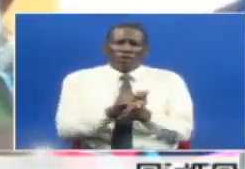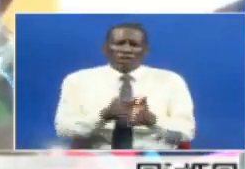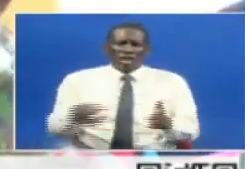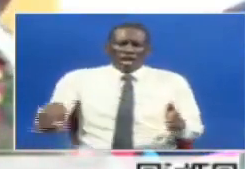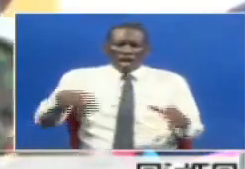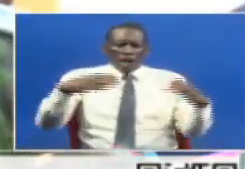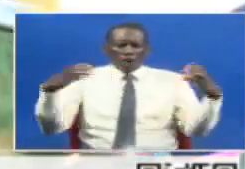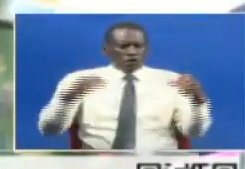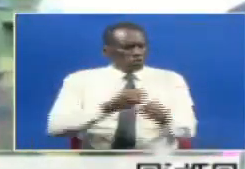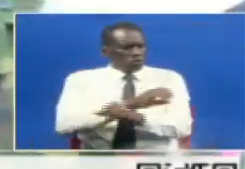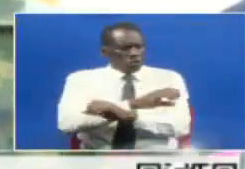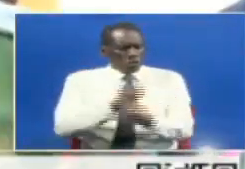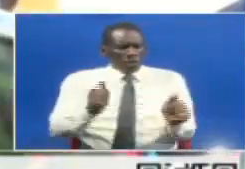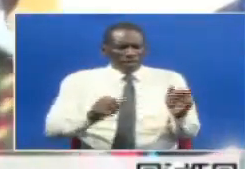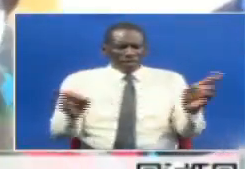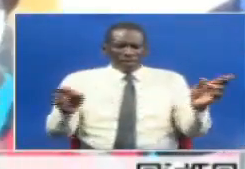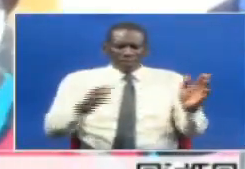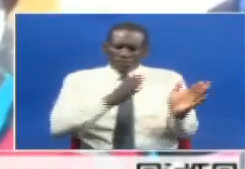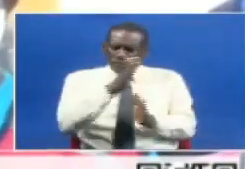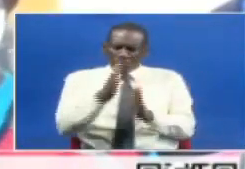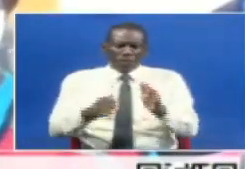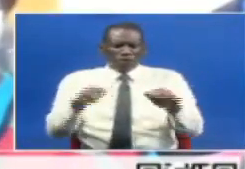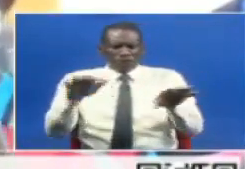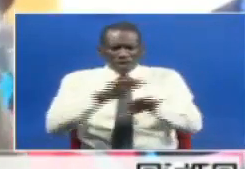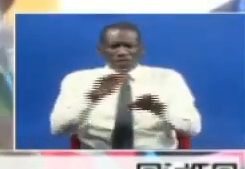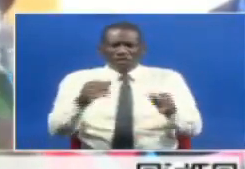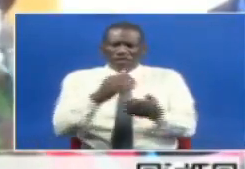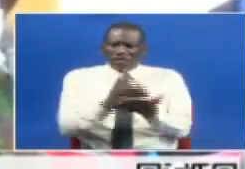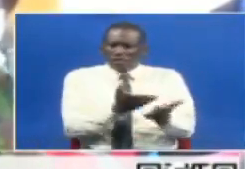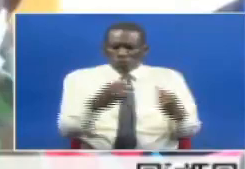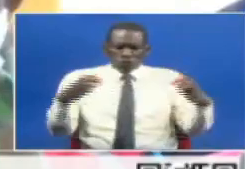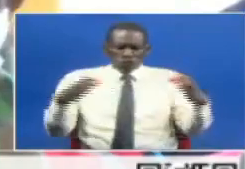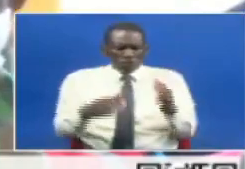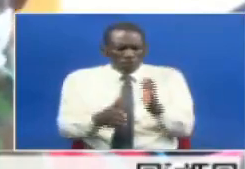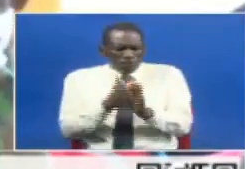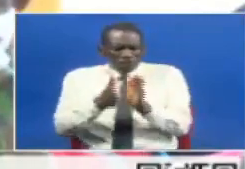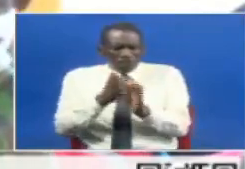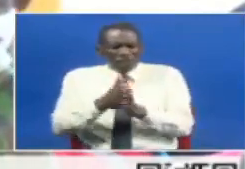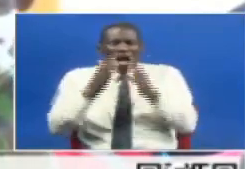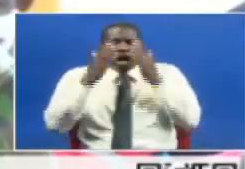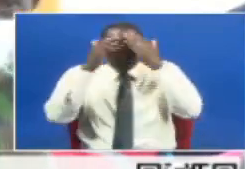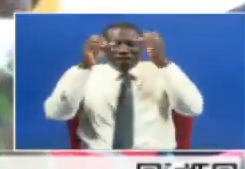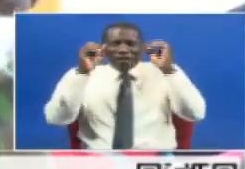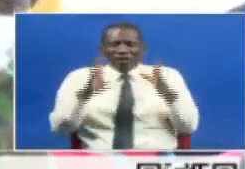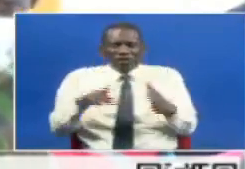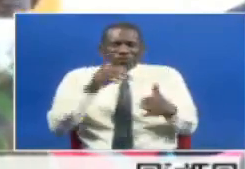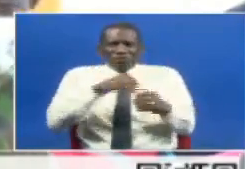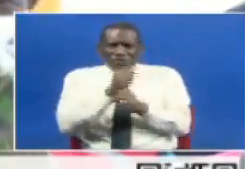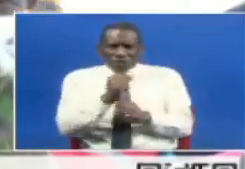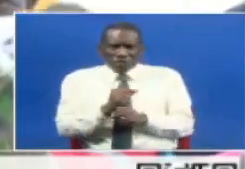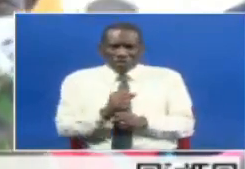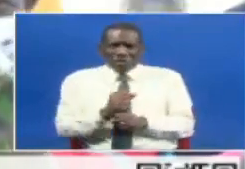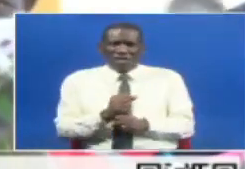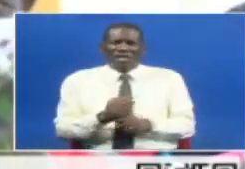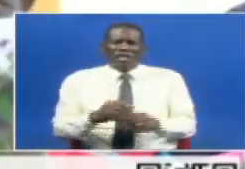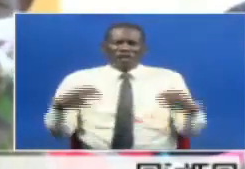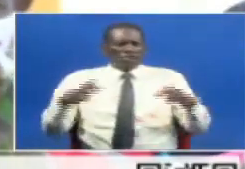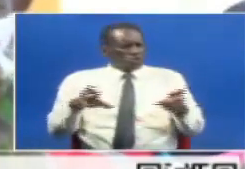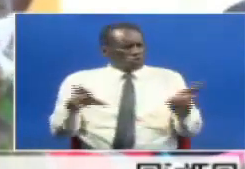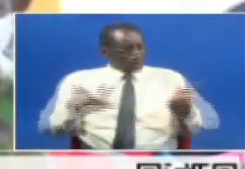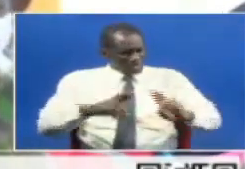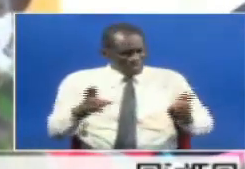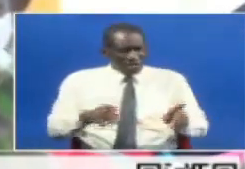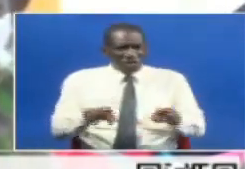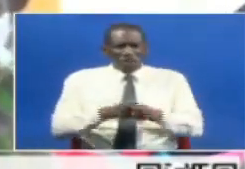well prepared for it. I know some of them aren't even aware of what happened. They were well prepared, even the soldiers